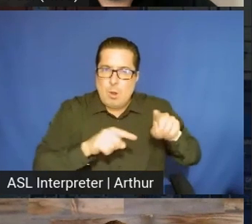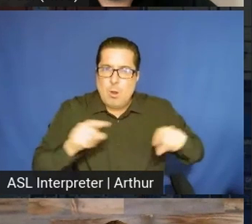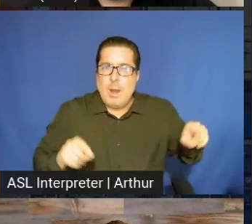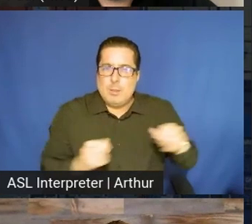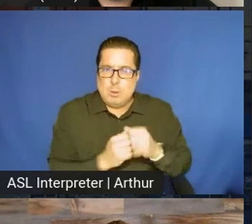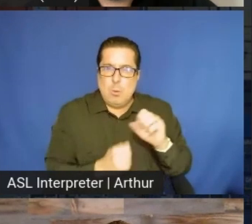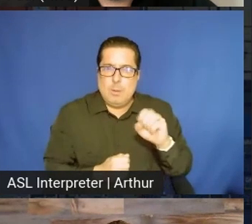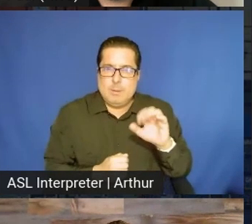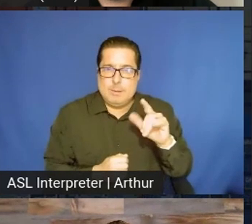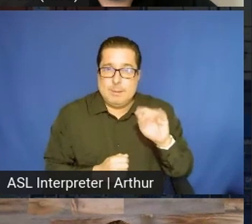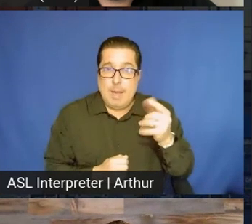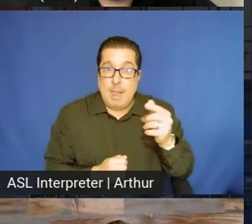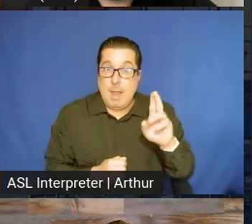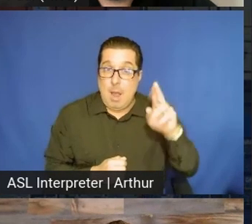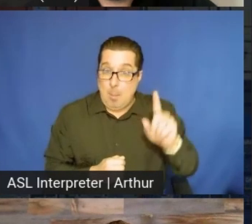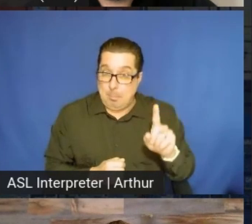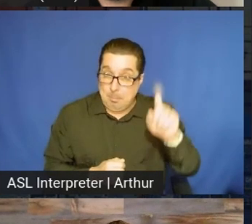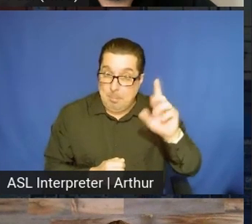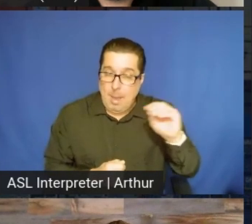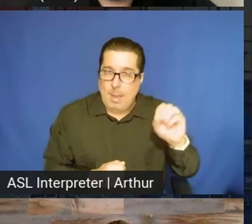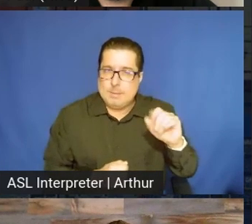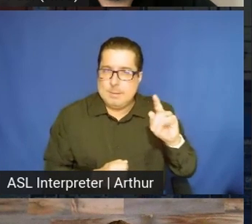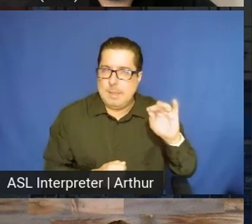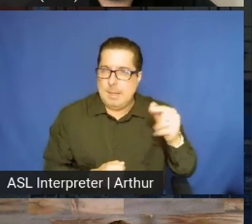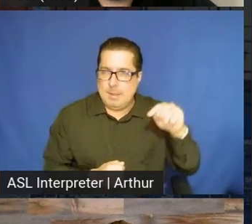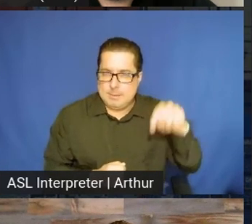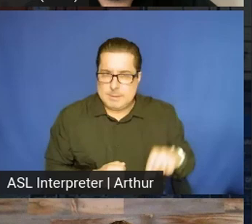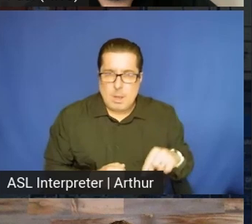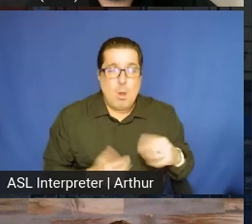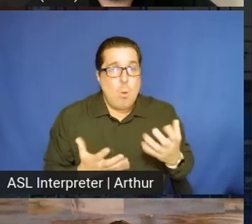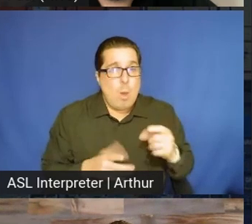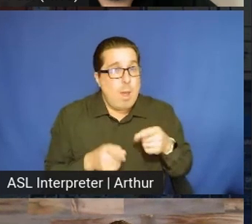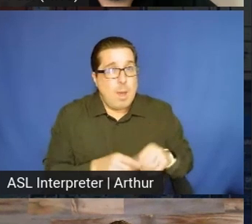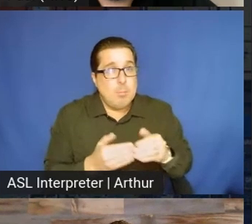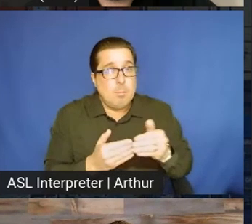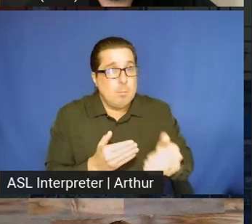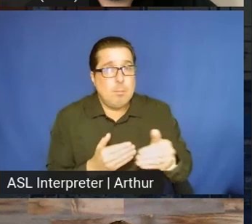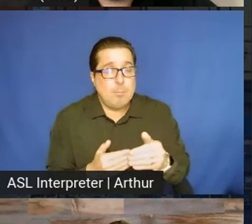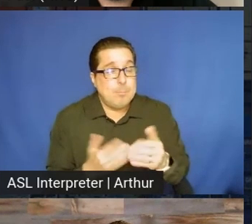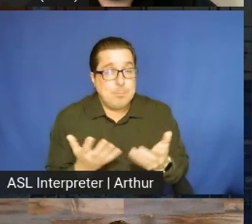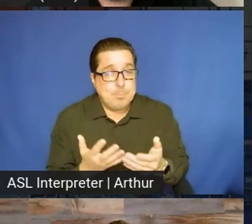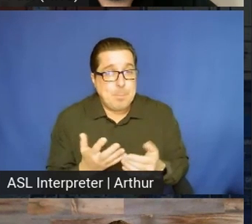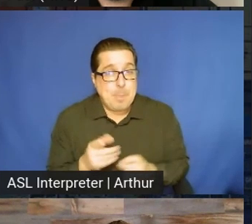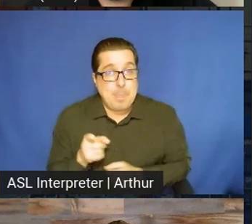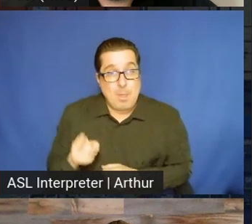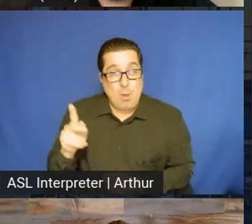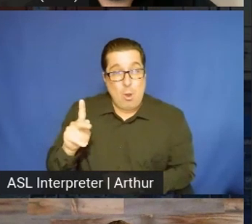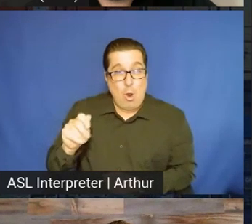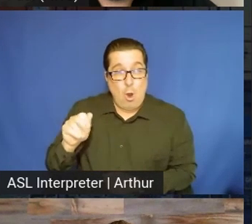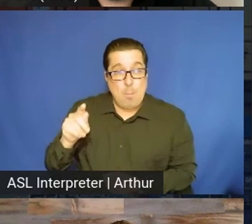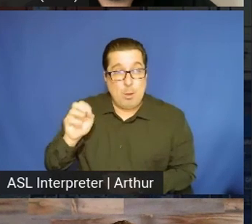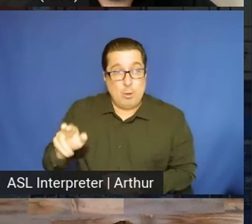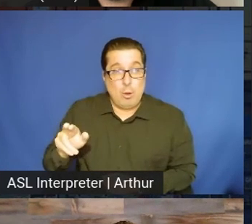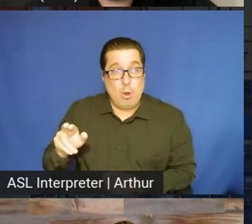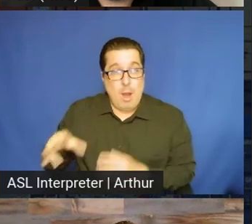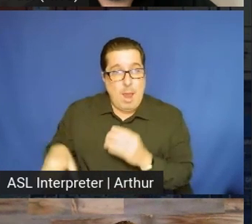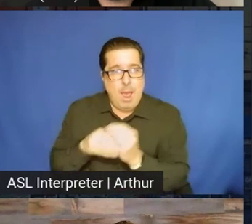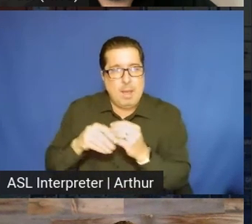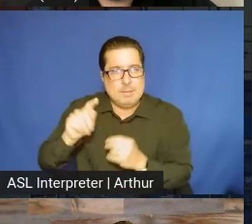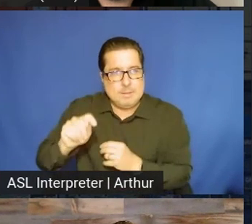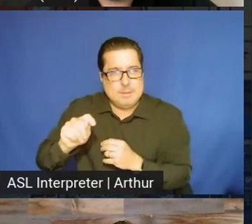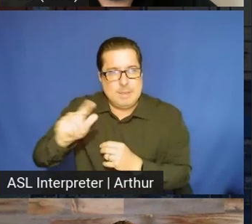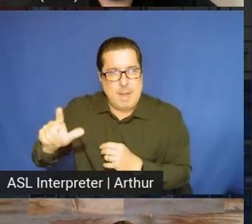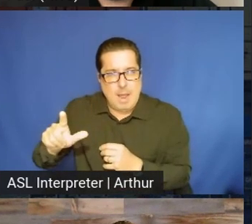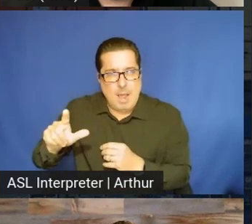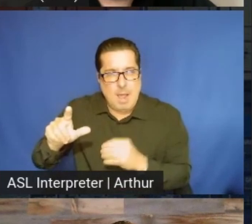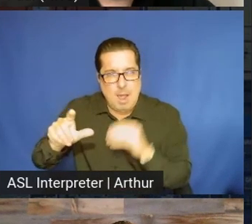down. And then what happens is the Karpenter adds a TTL based on the setting, which is 20 seconds right now,